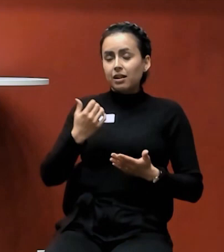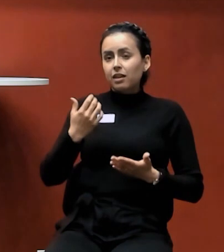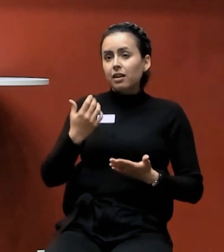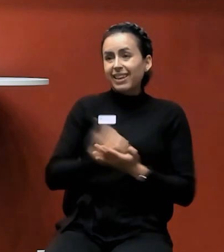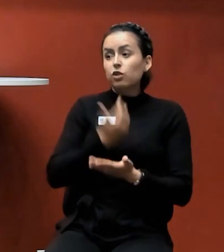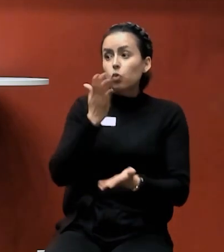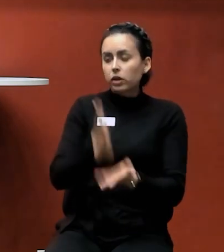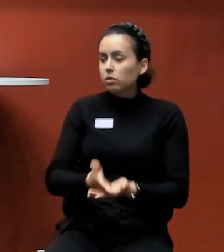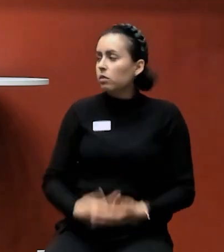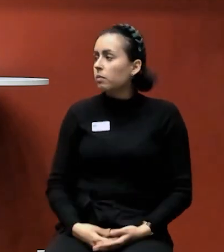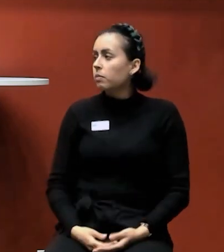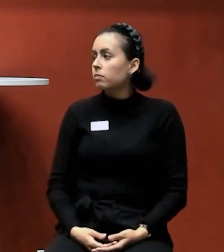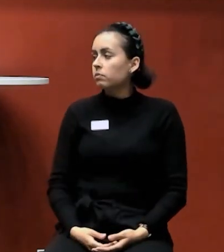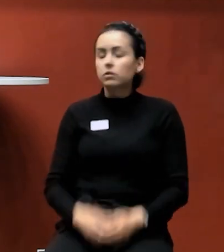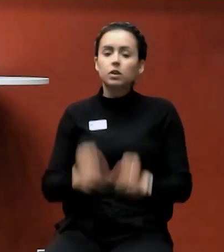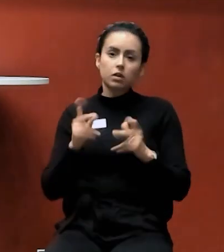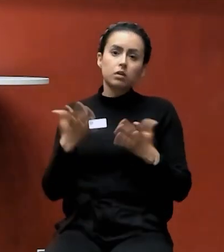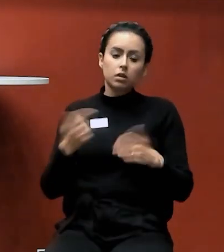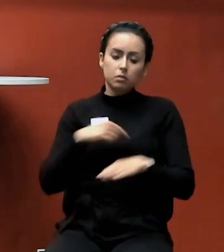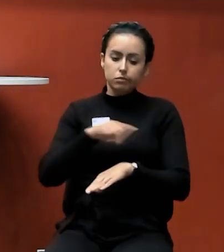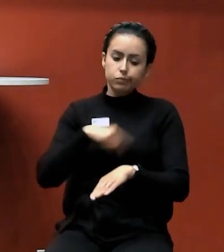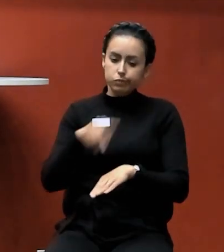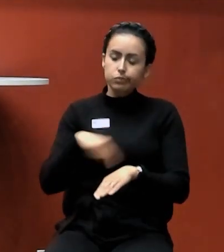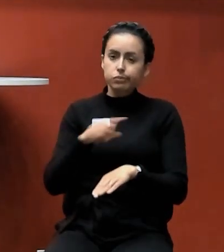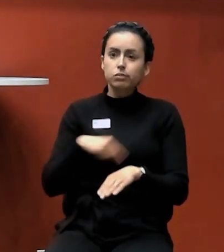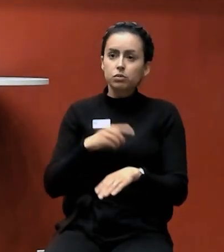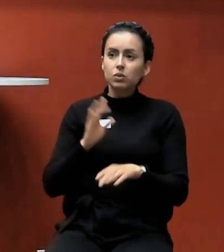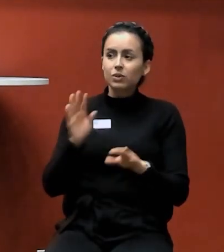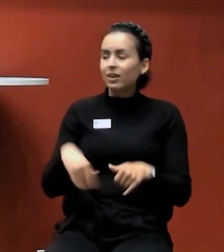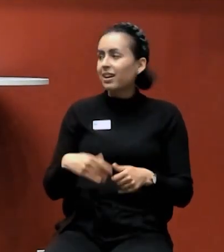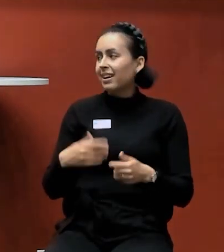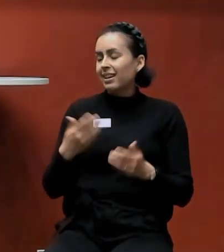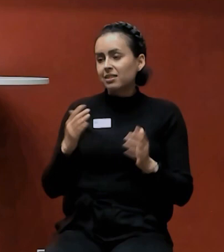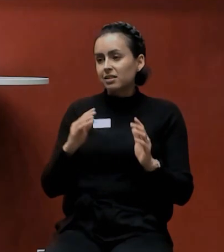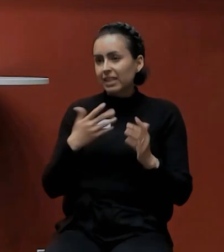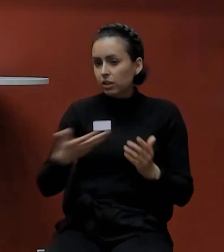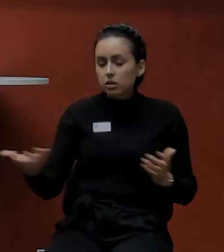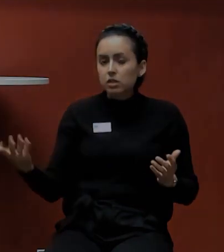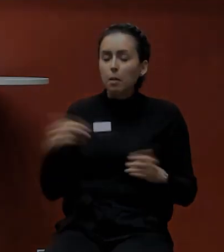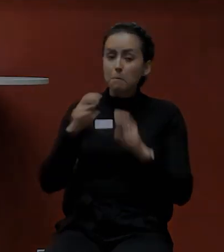different place to talk. I know it's past our time. I'm going to say thank you for the panel.